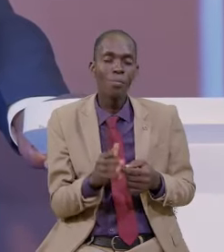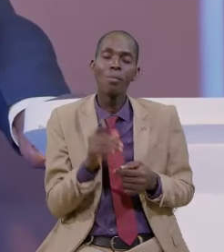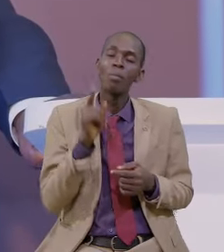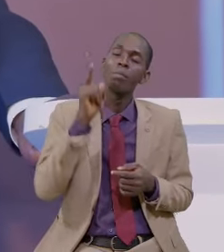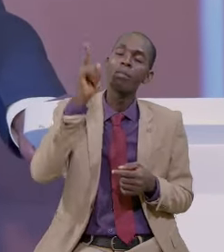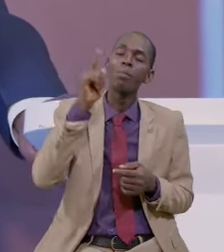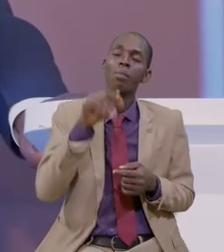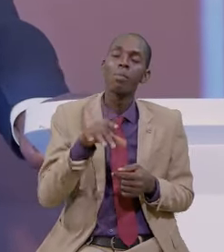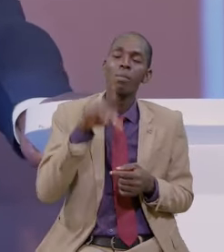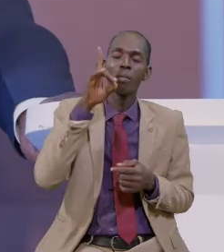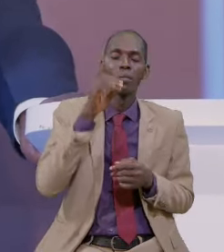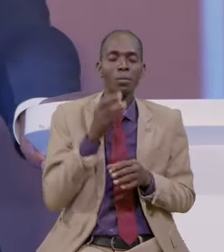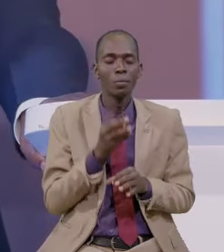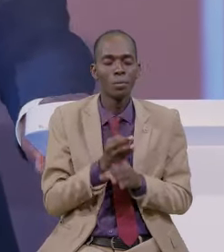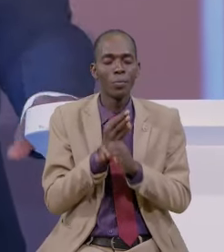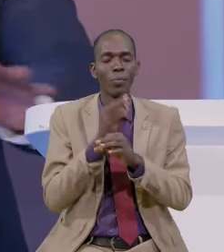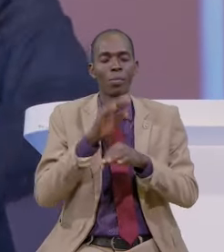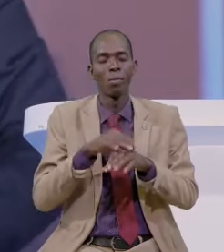earth? There'll be religion,